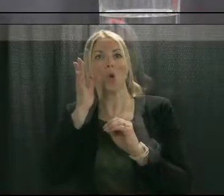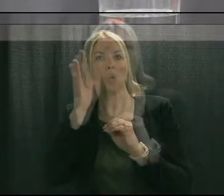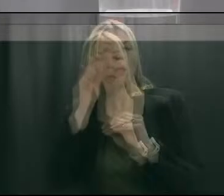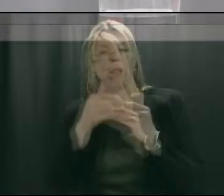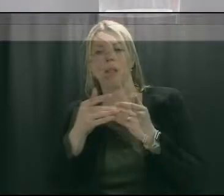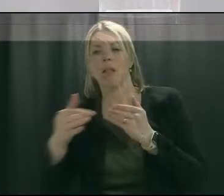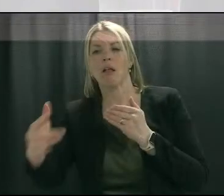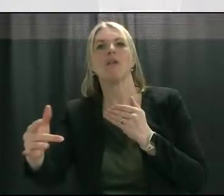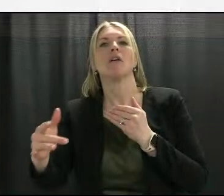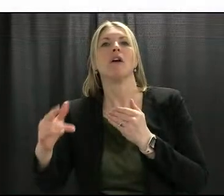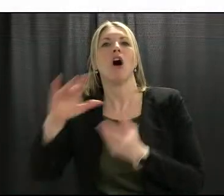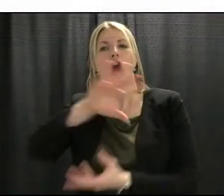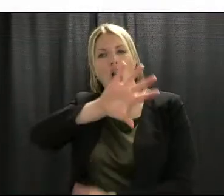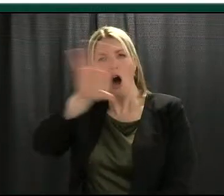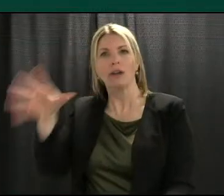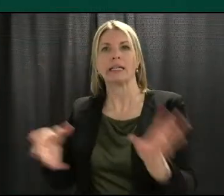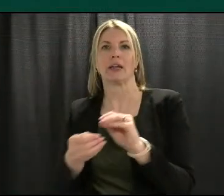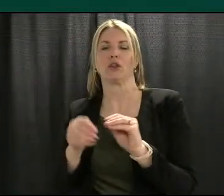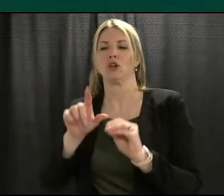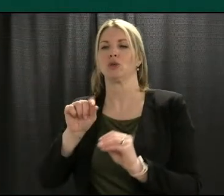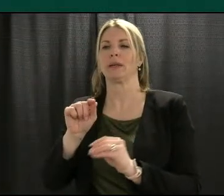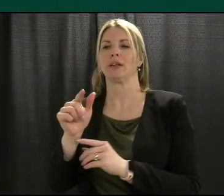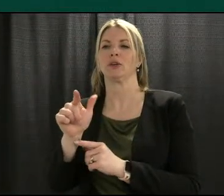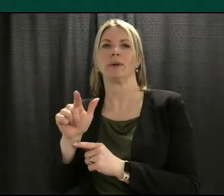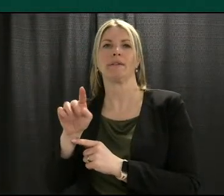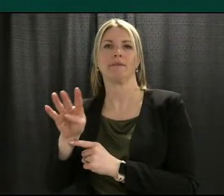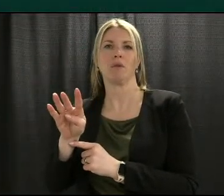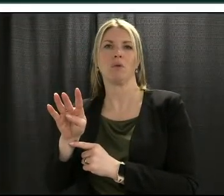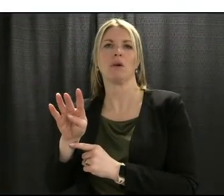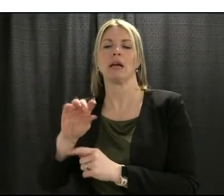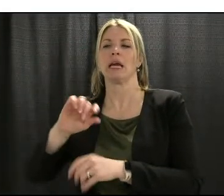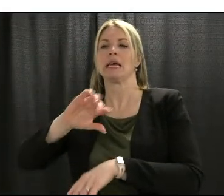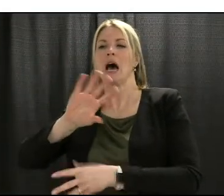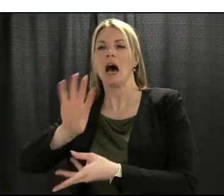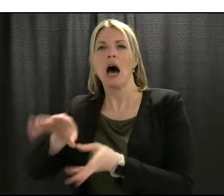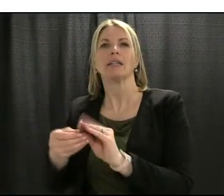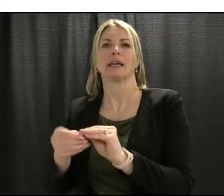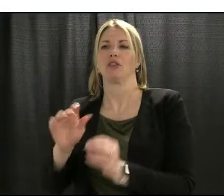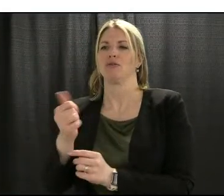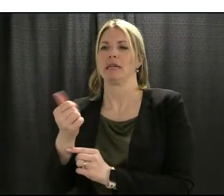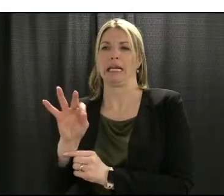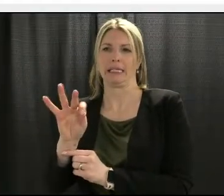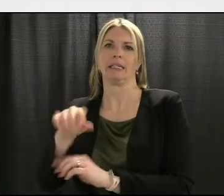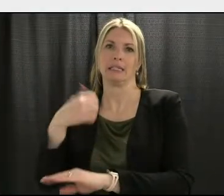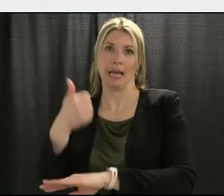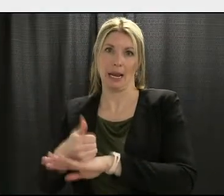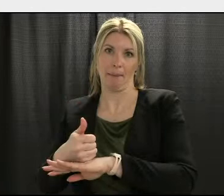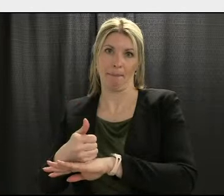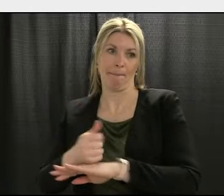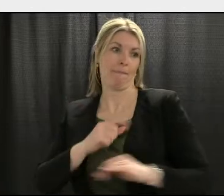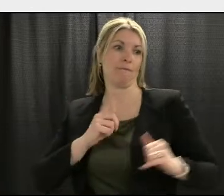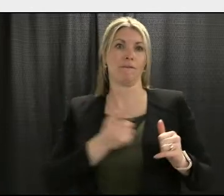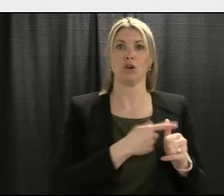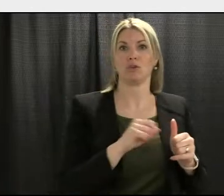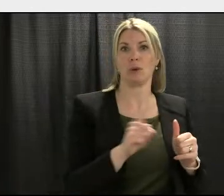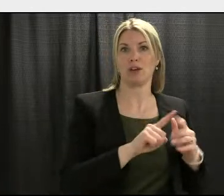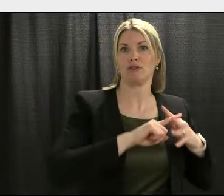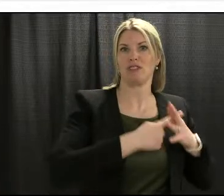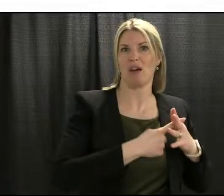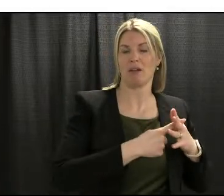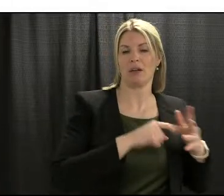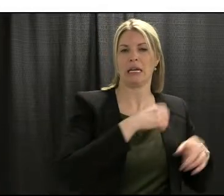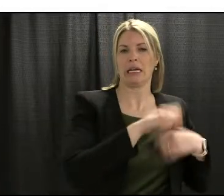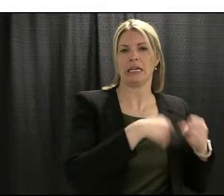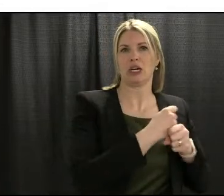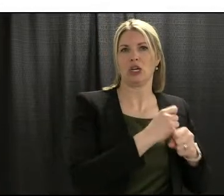for a total. They are in that, they're in that stage now. The first family care team was established in the Metro region in